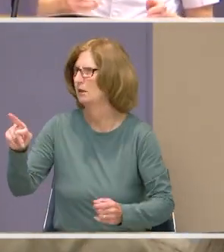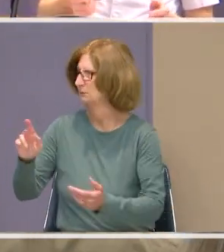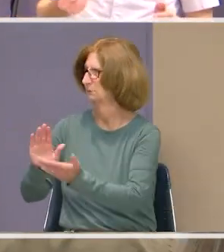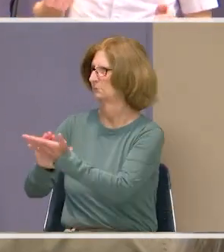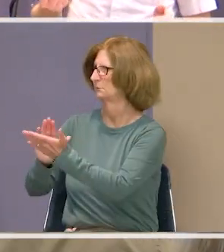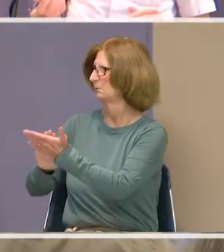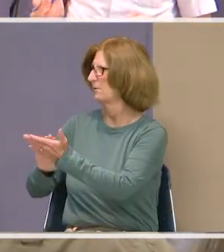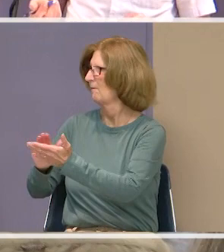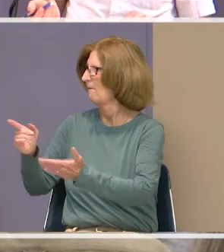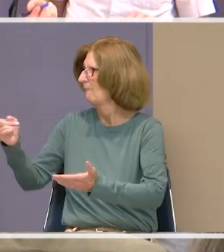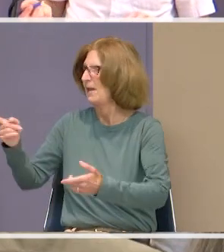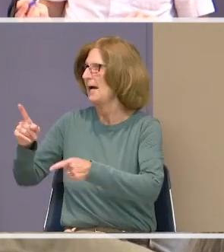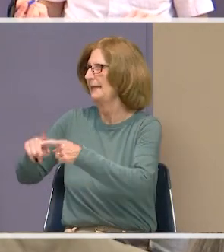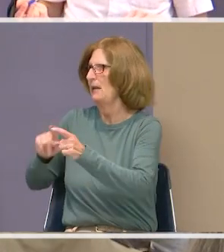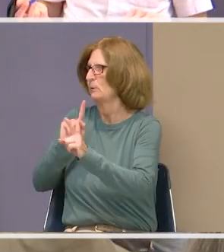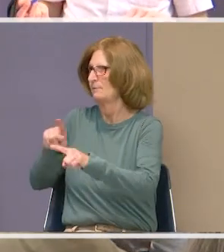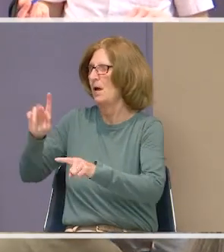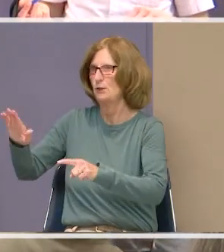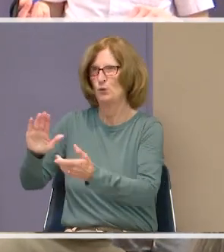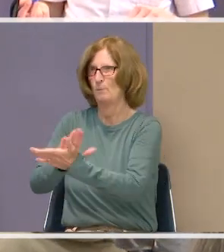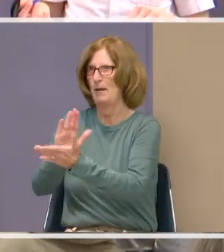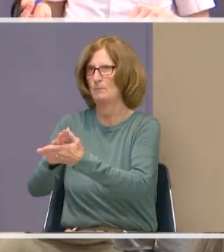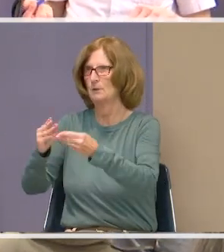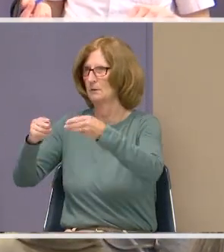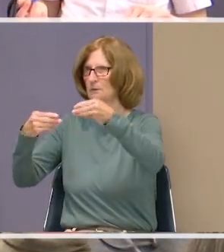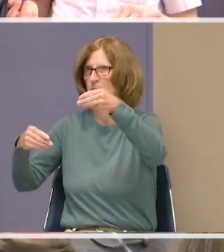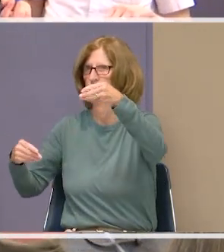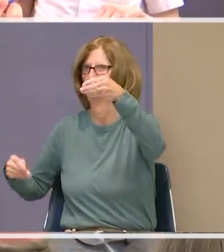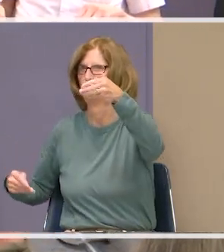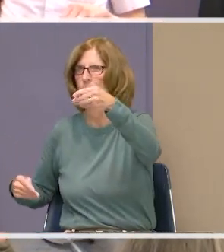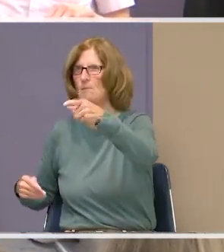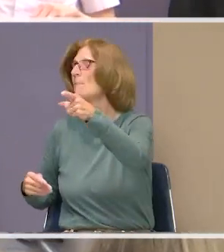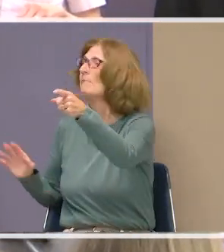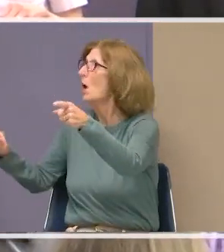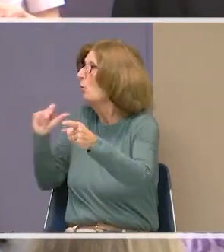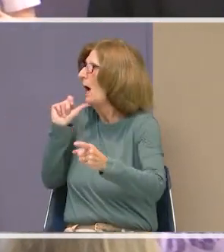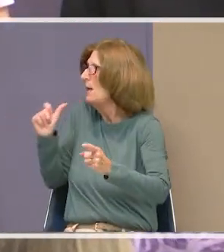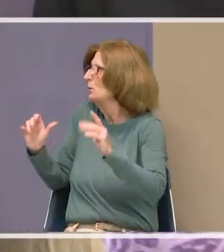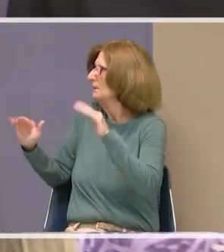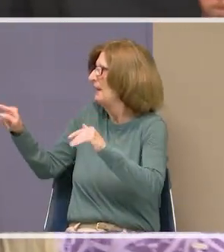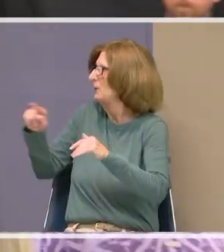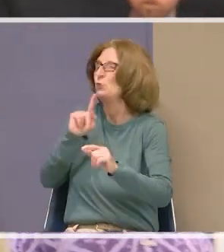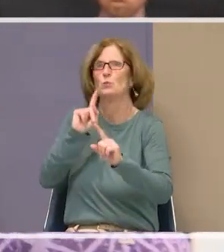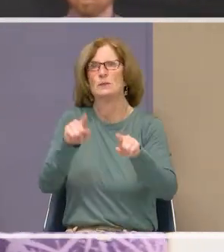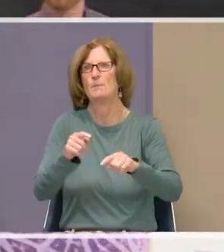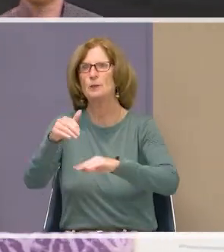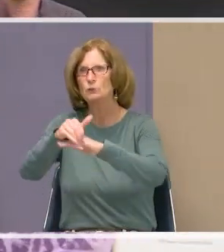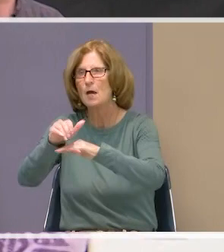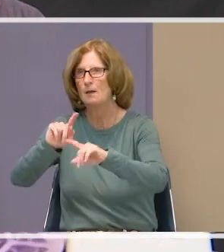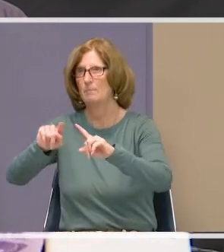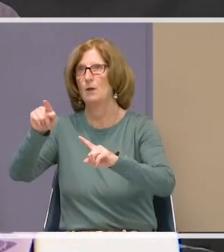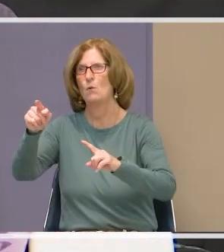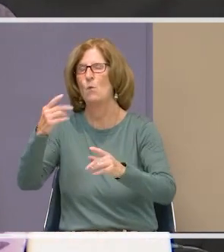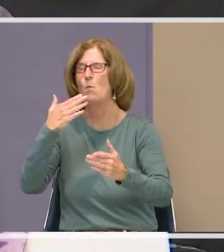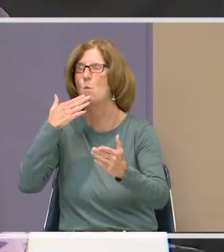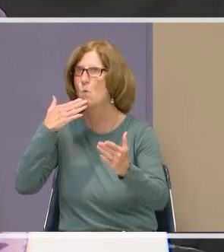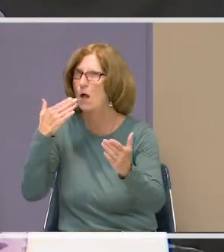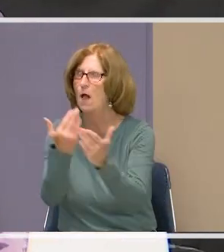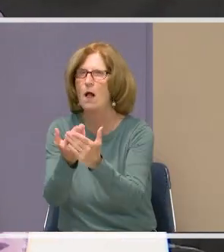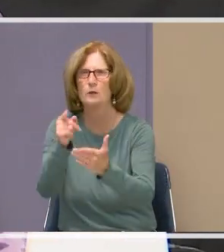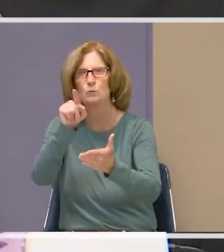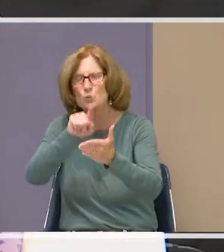I can't respond to all of this. A lot of this rises. I don't expect you to respond. It's just Very, very thoughtful,